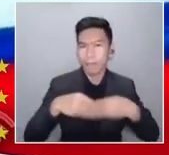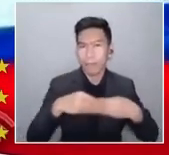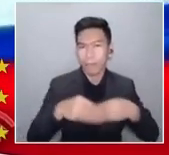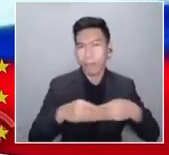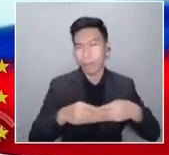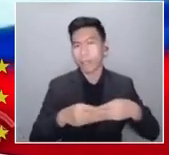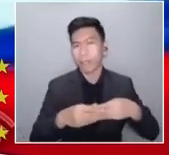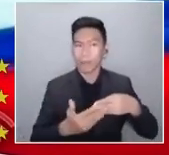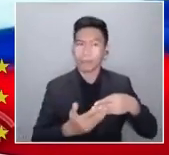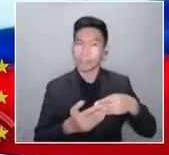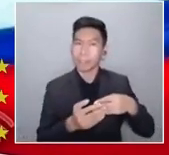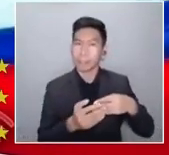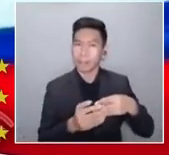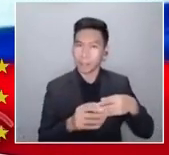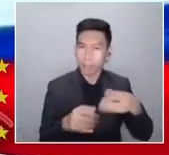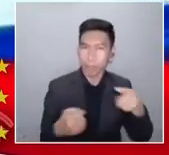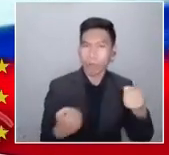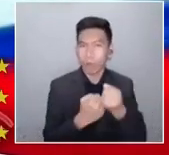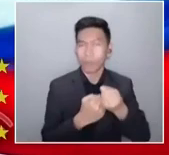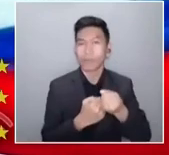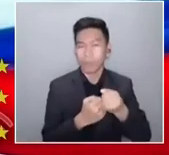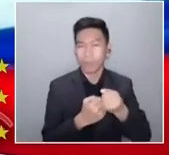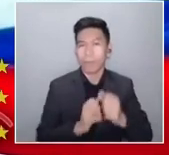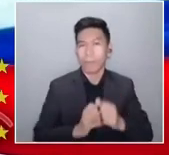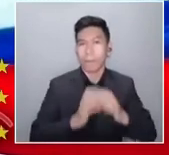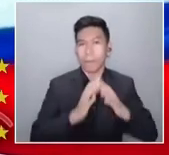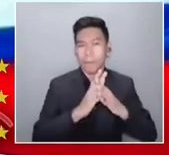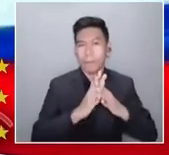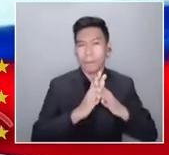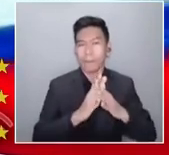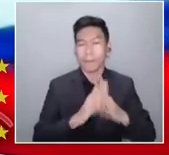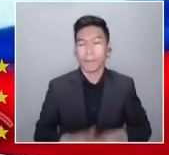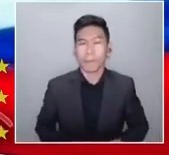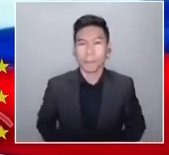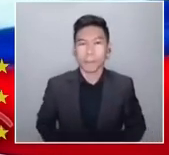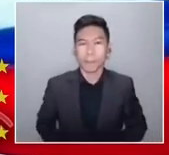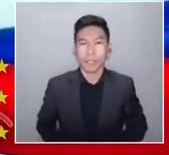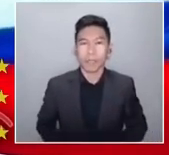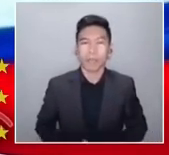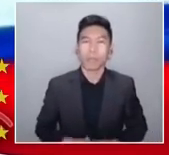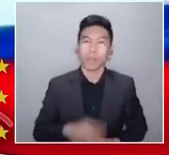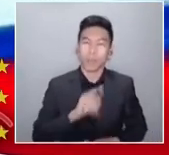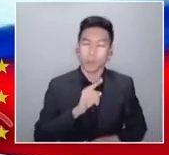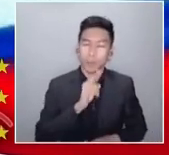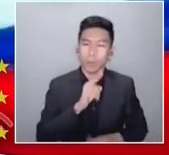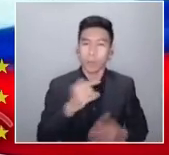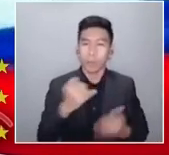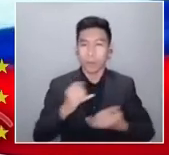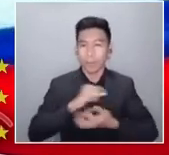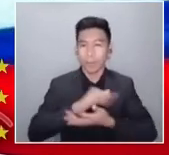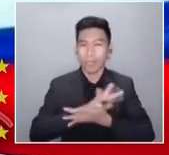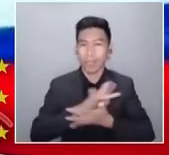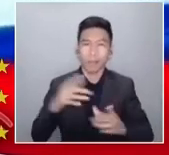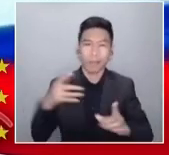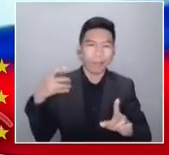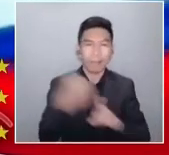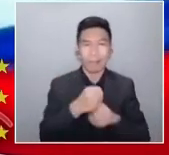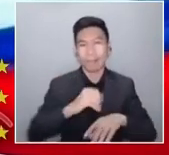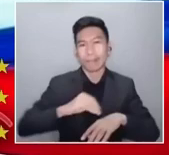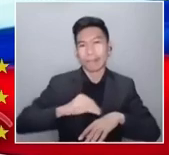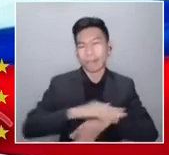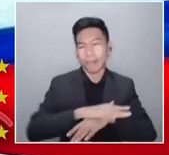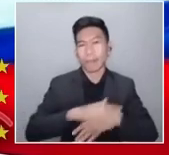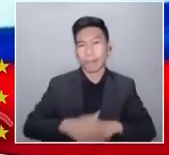makatayo muli at maka-recover from the impact of the pandemic. Dahil marami naman po dito sa